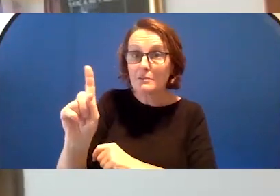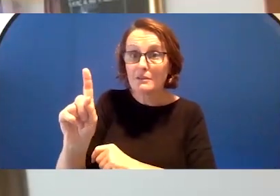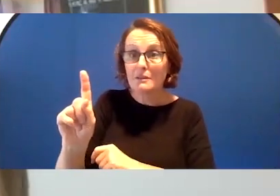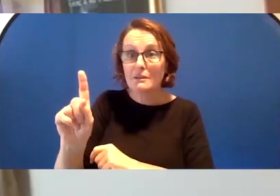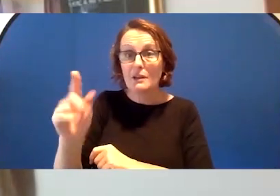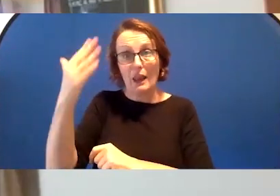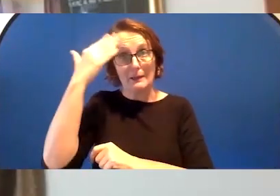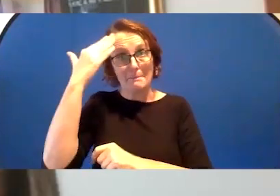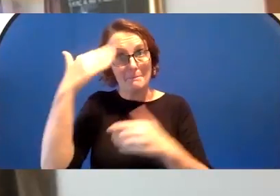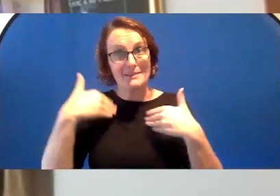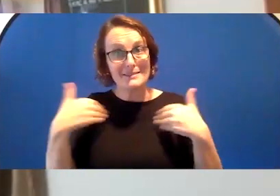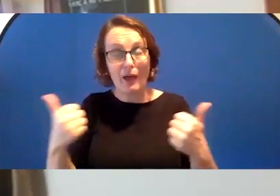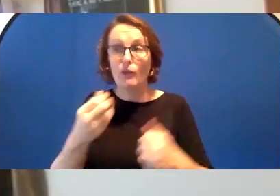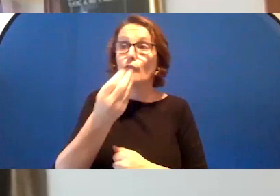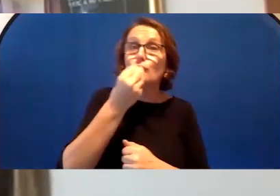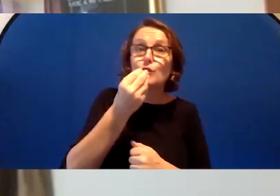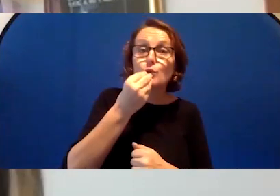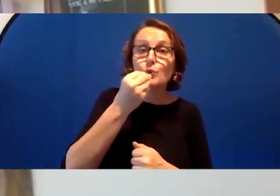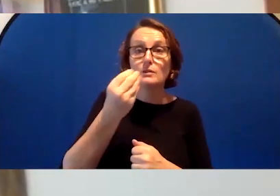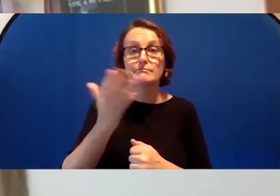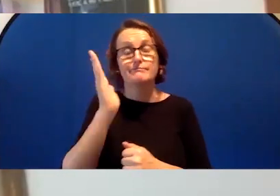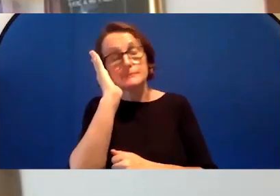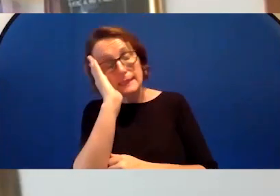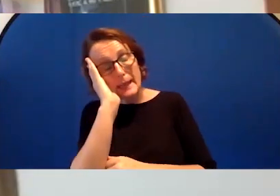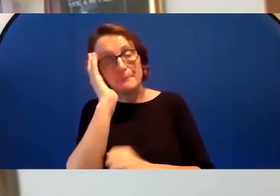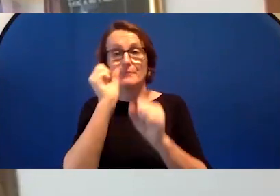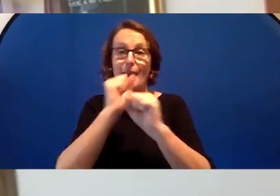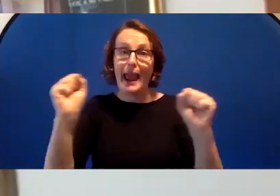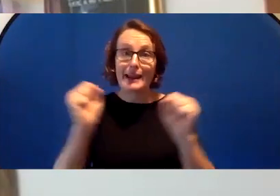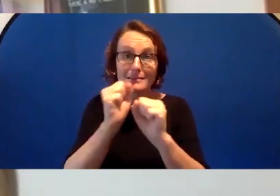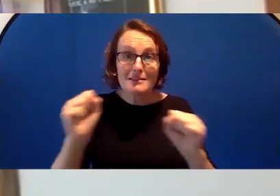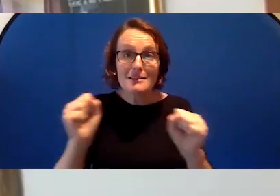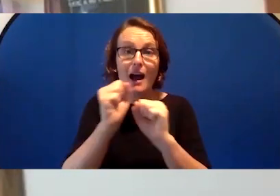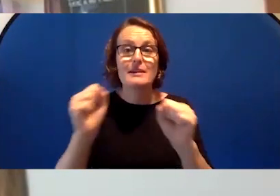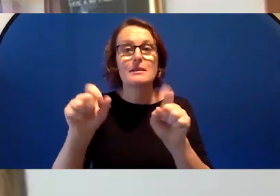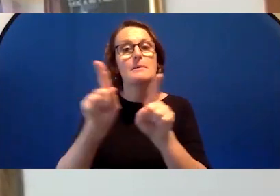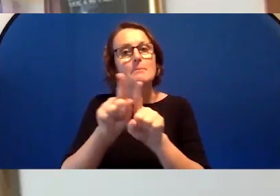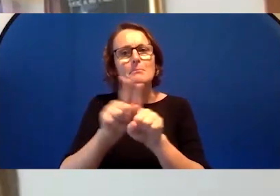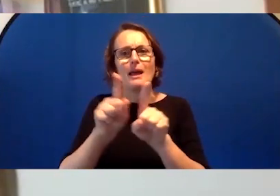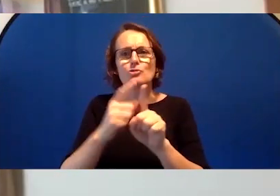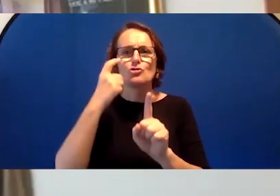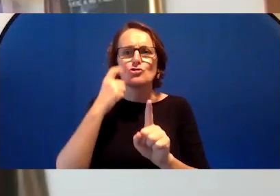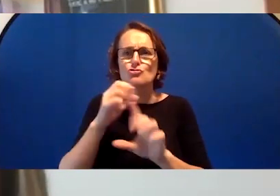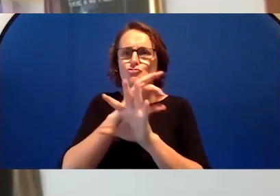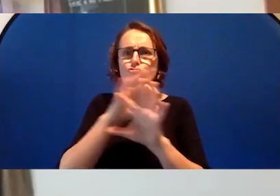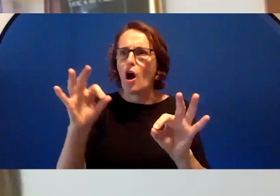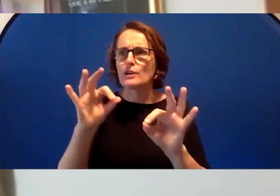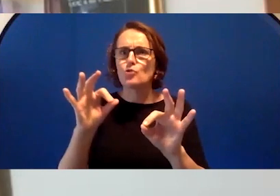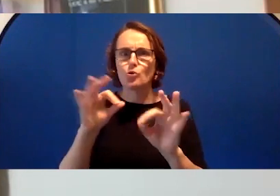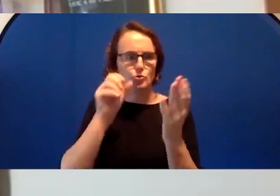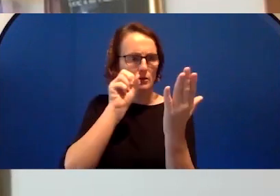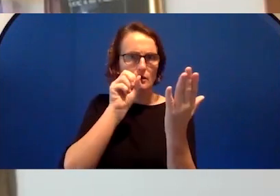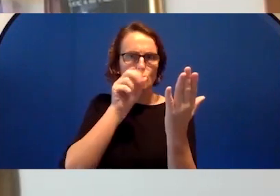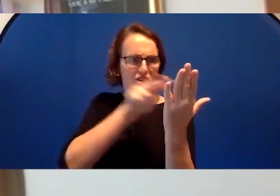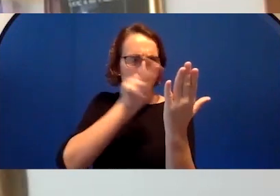So as we mentioned, diet, sleep, exercise, and also reducing excessive exposure to media and social media and